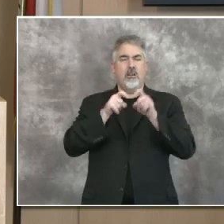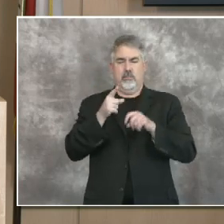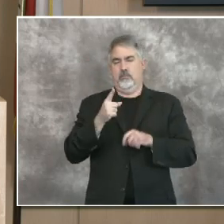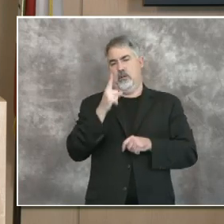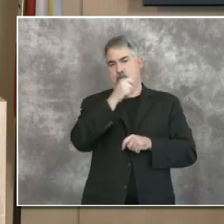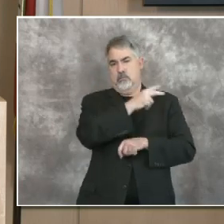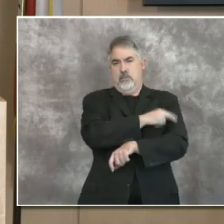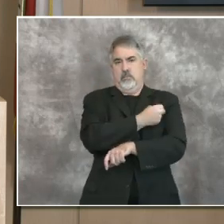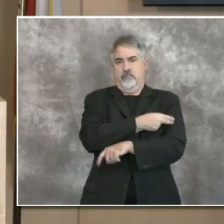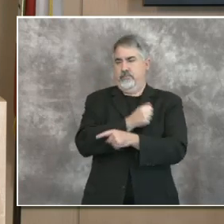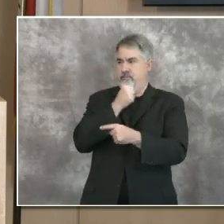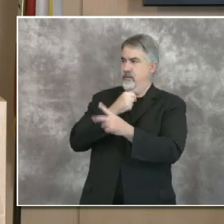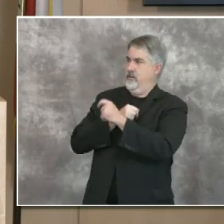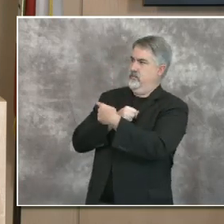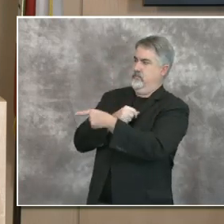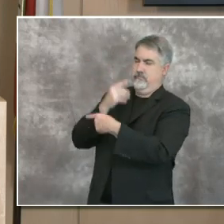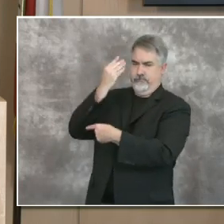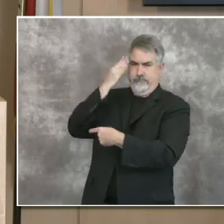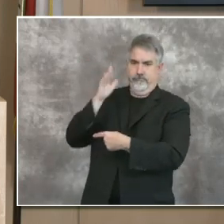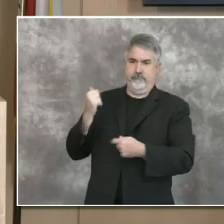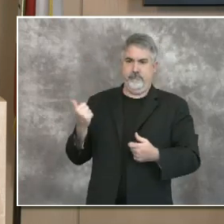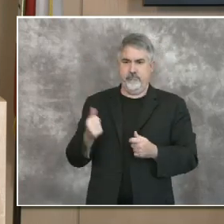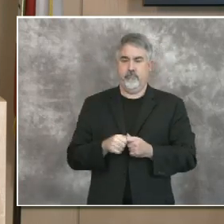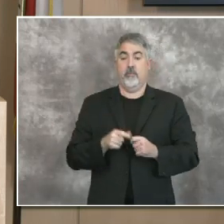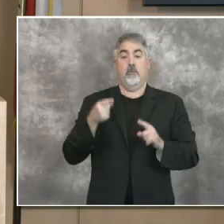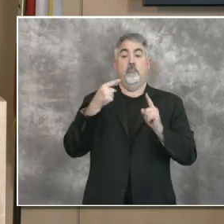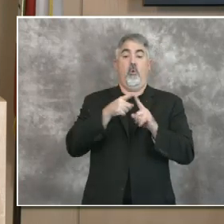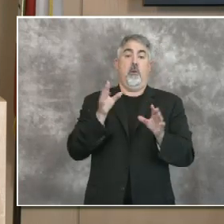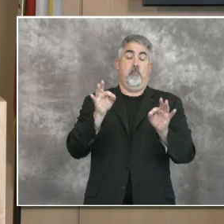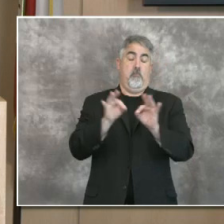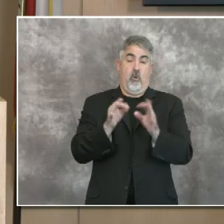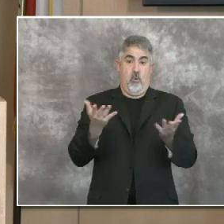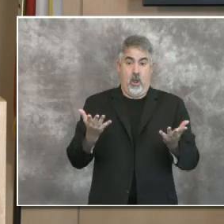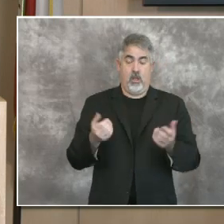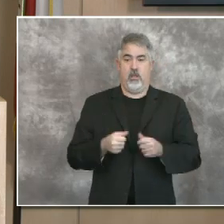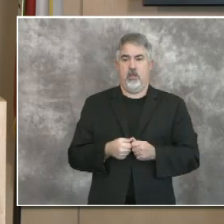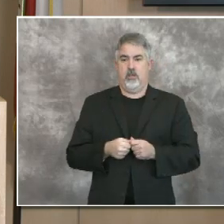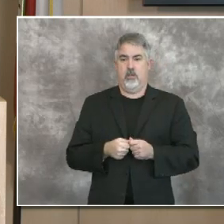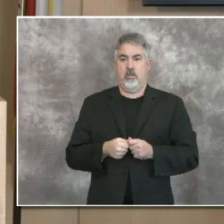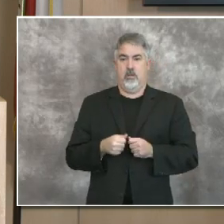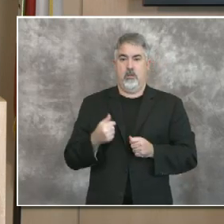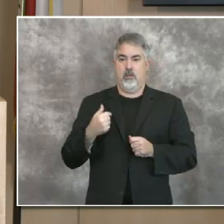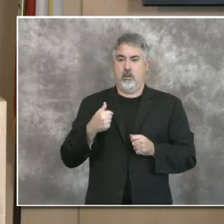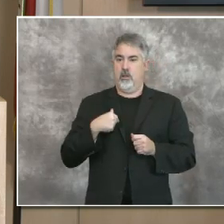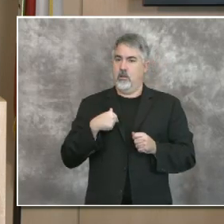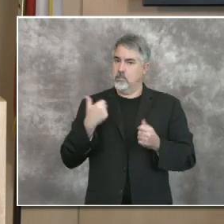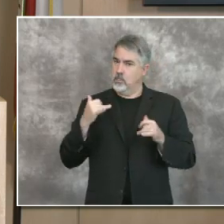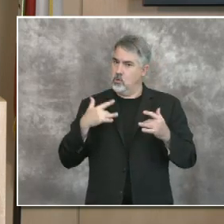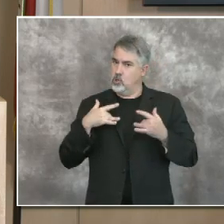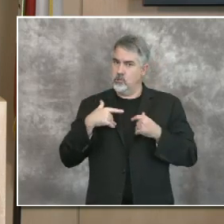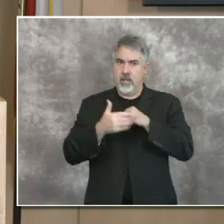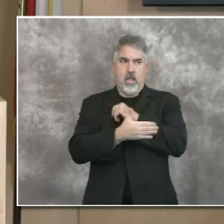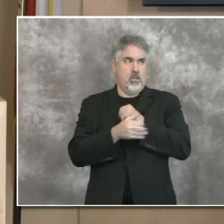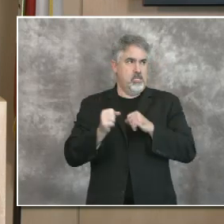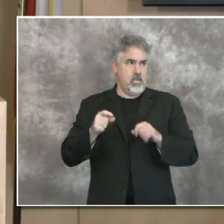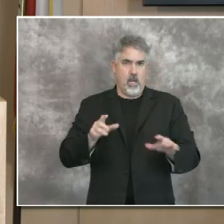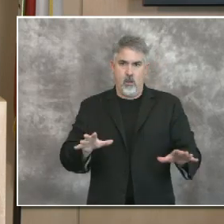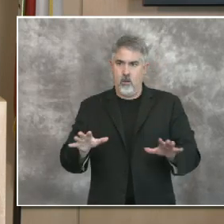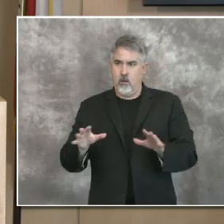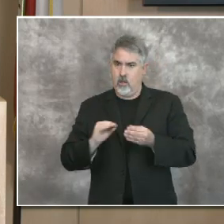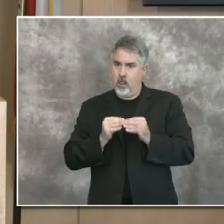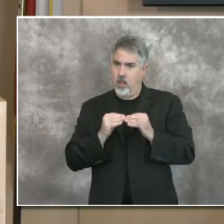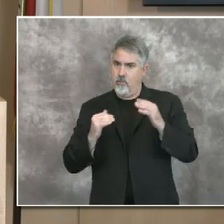But another point that's very important, and that we actually are very concerned about here in the county, is that there may be